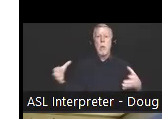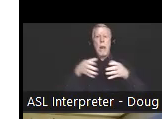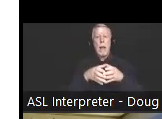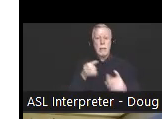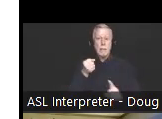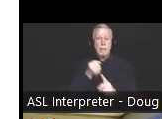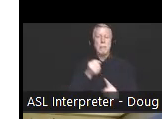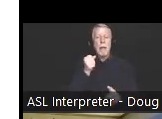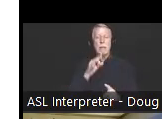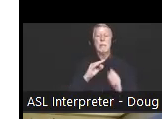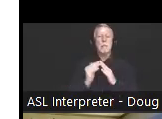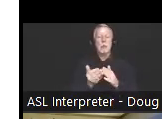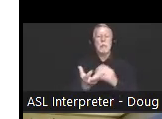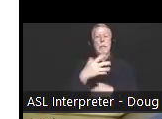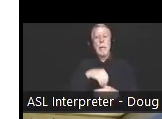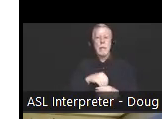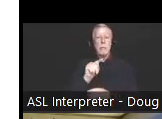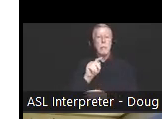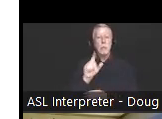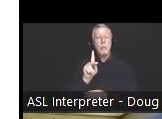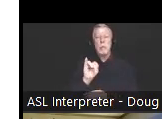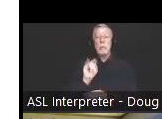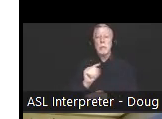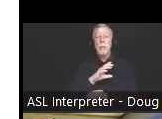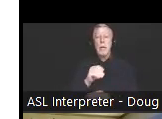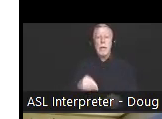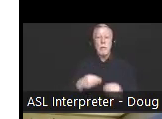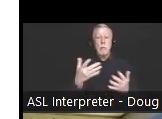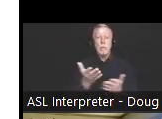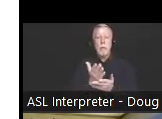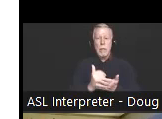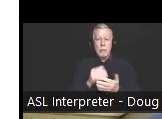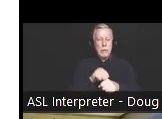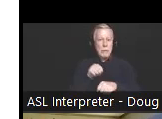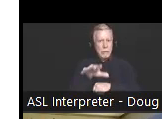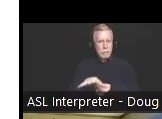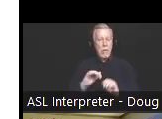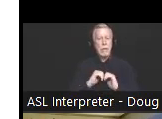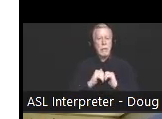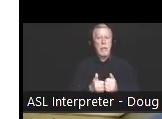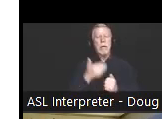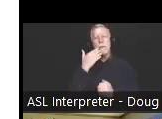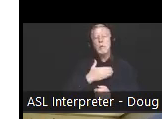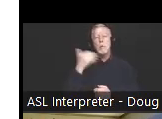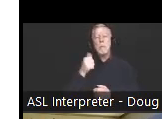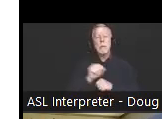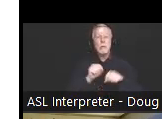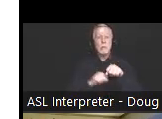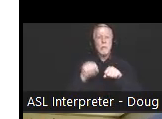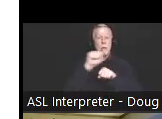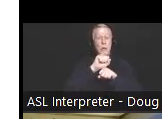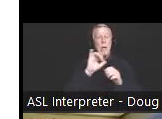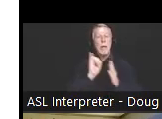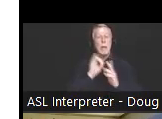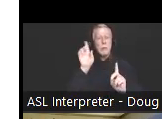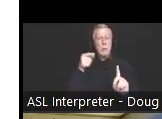Community Engagement Toolkit and to provide some advice on how best to structure this